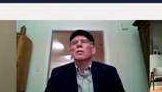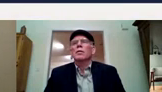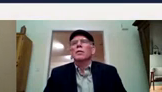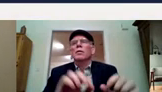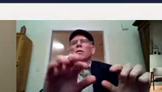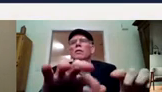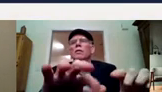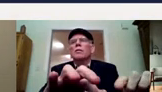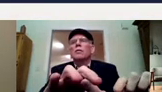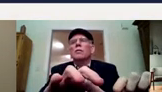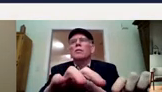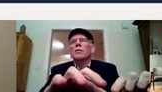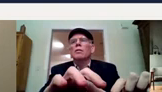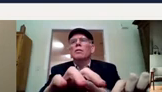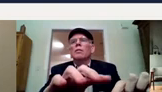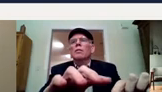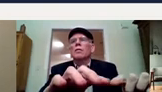economic vitality of this area.